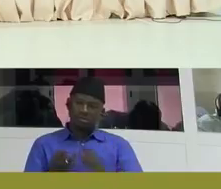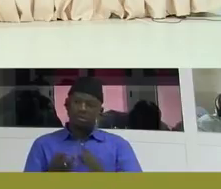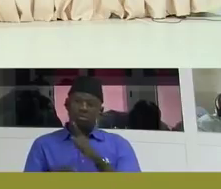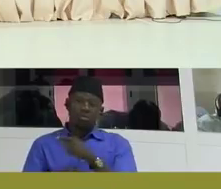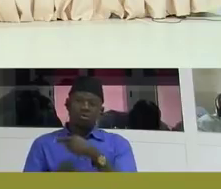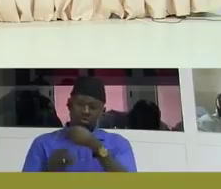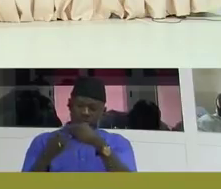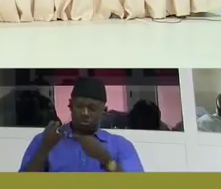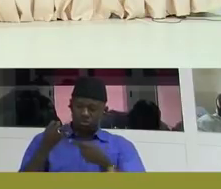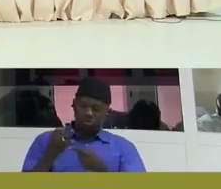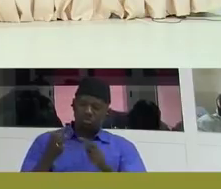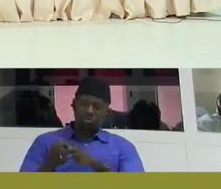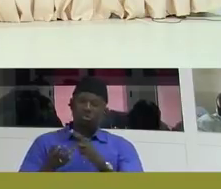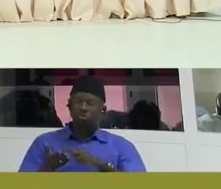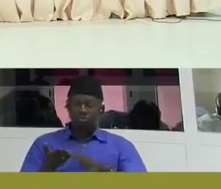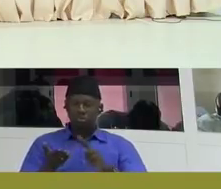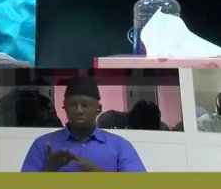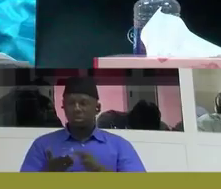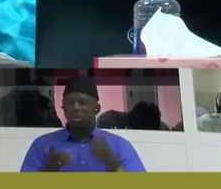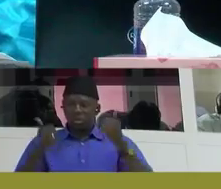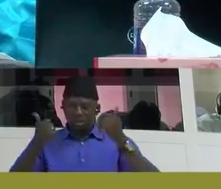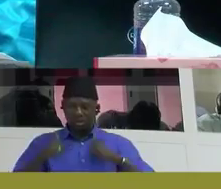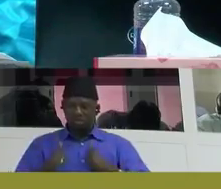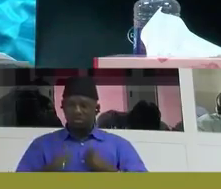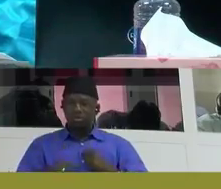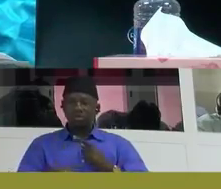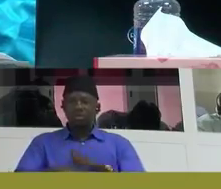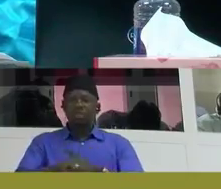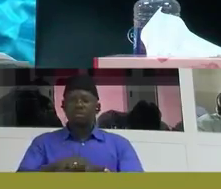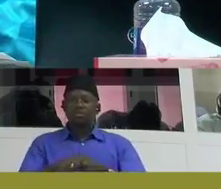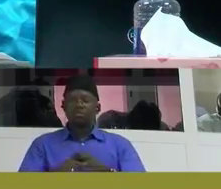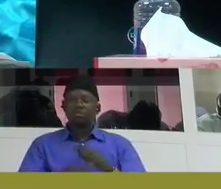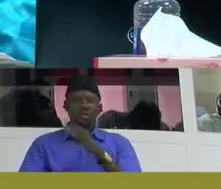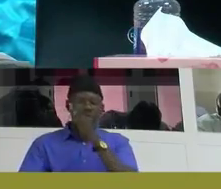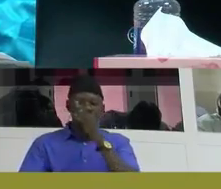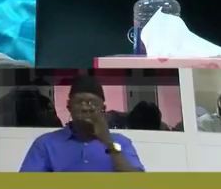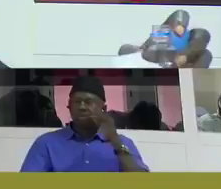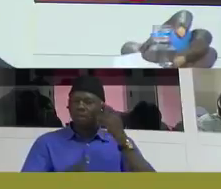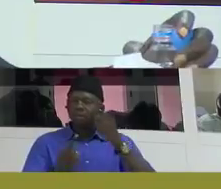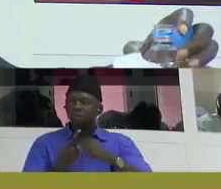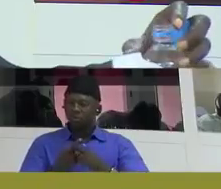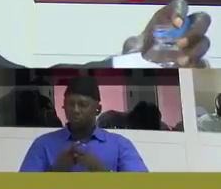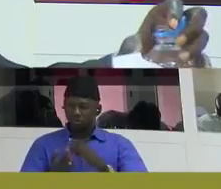But those would not normally happen during Ramadan, would they?